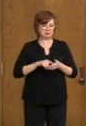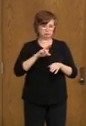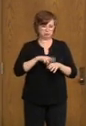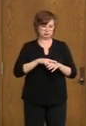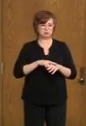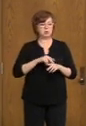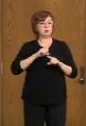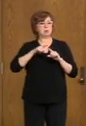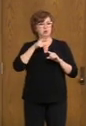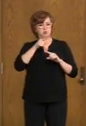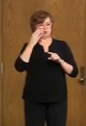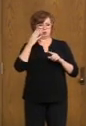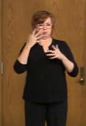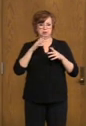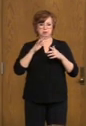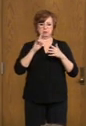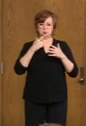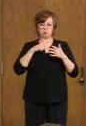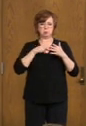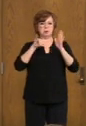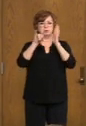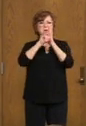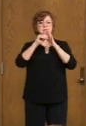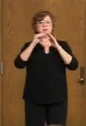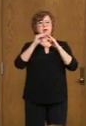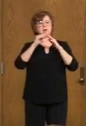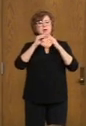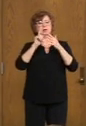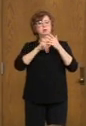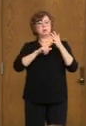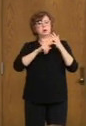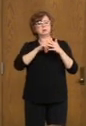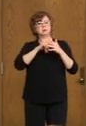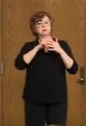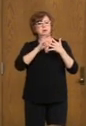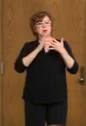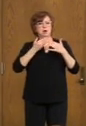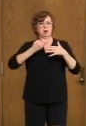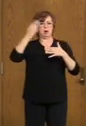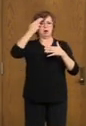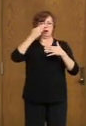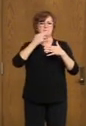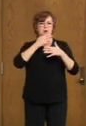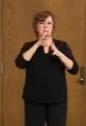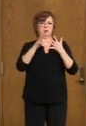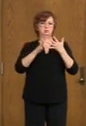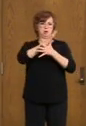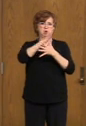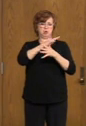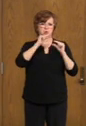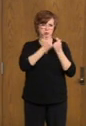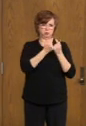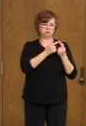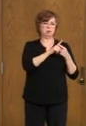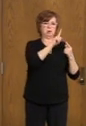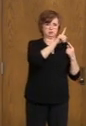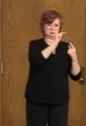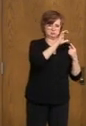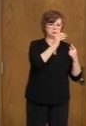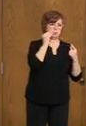immunization program is the high priority groups on the list, which include starting with our long-term care residents, personal care home